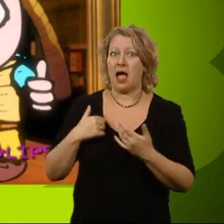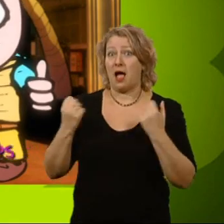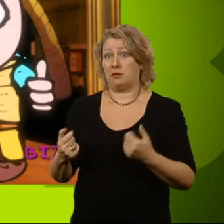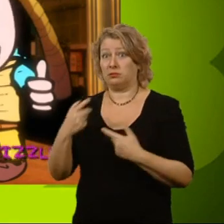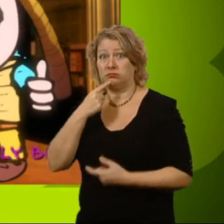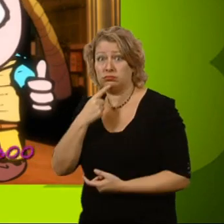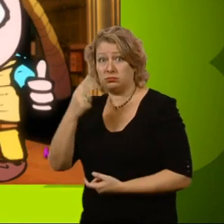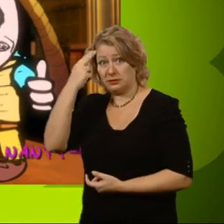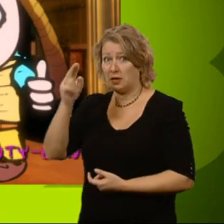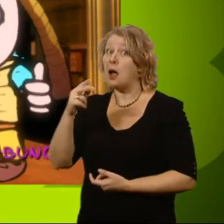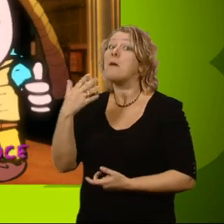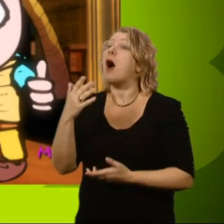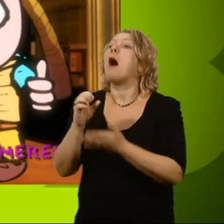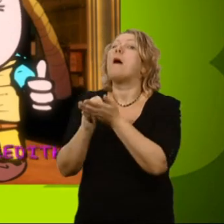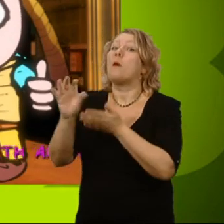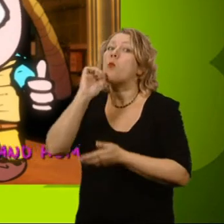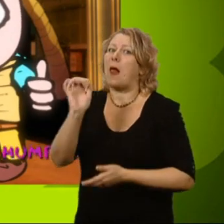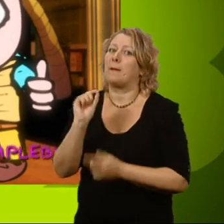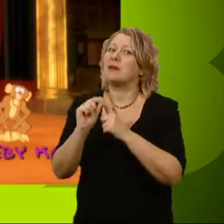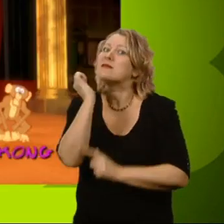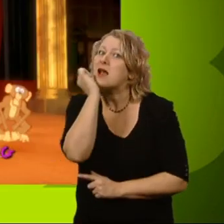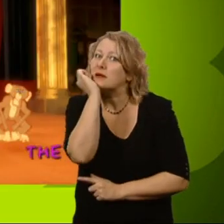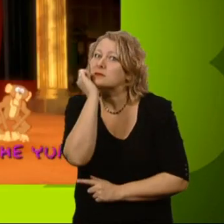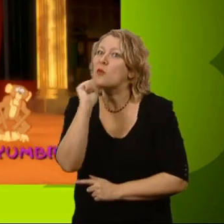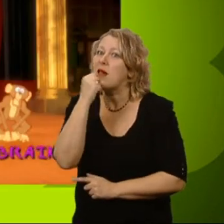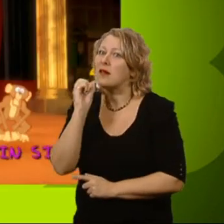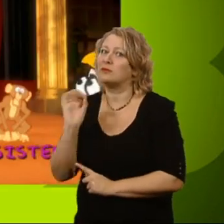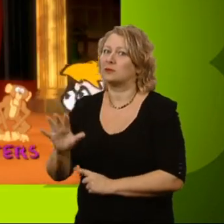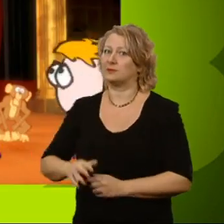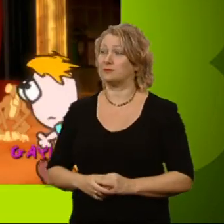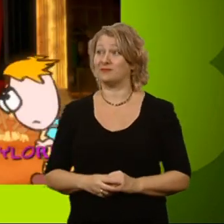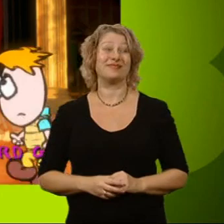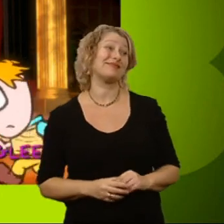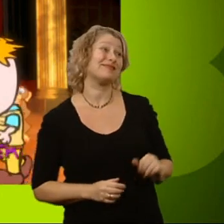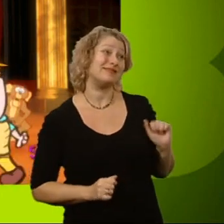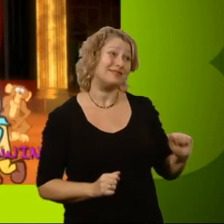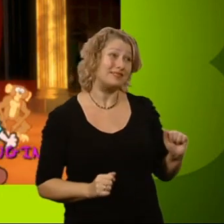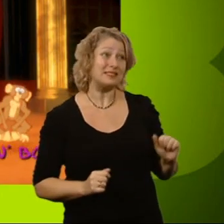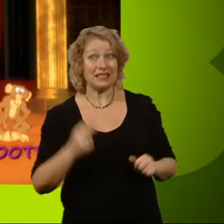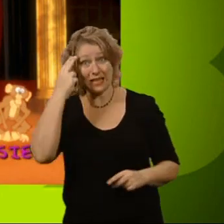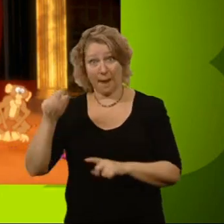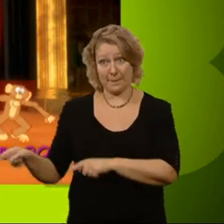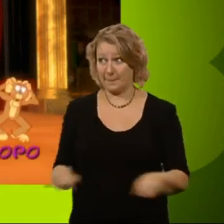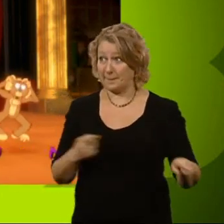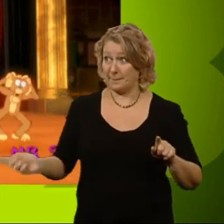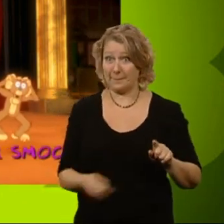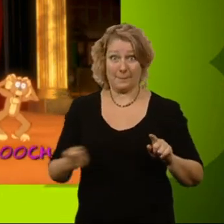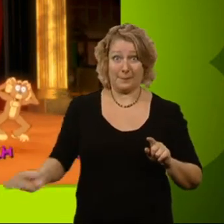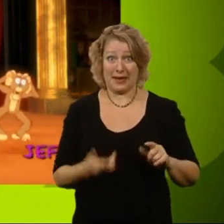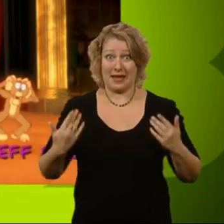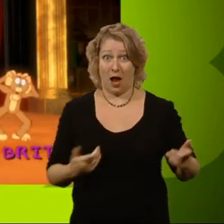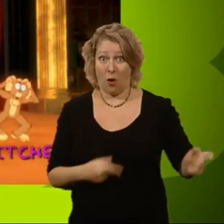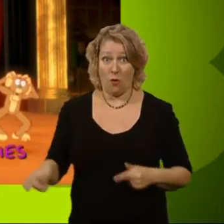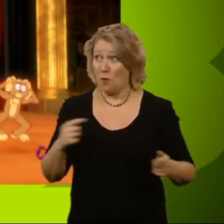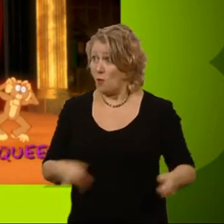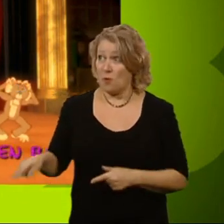been assured that the peanuts are in the post. Yes, their names are scrolling across the bottom of the screen now, and may I